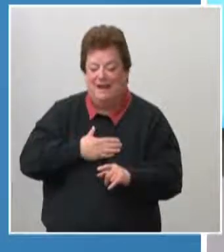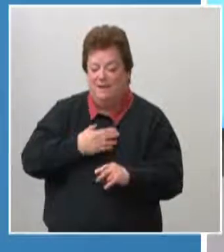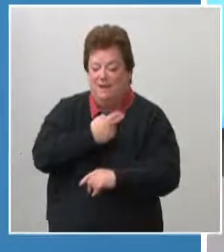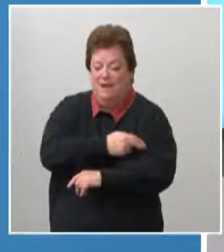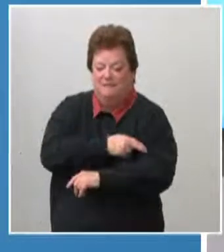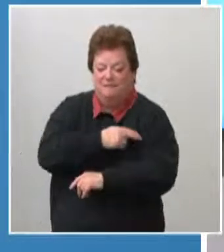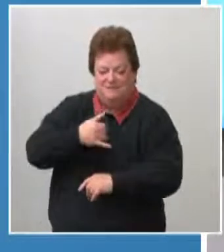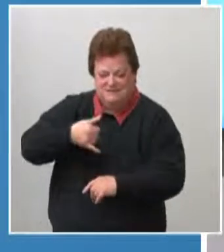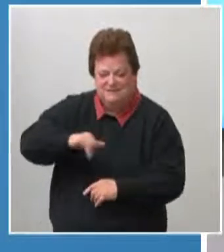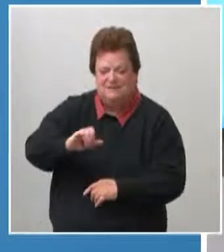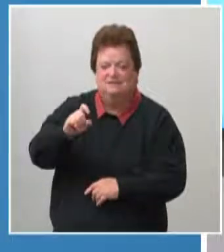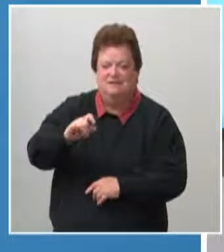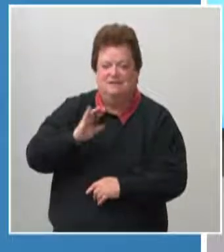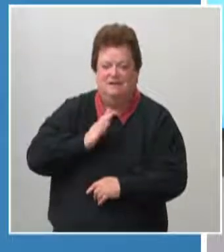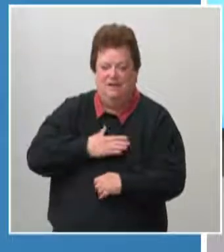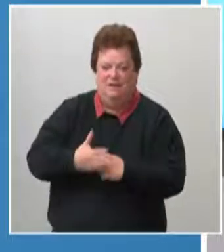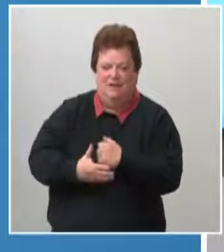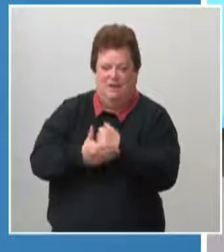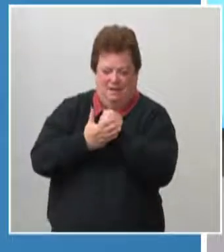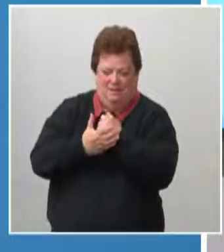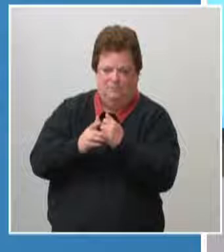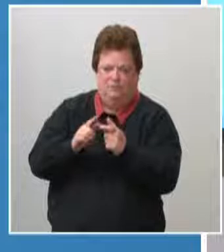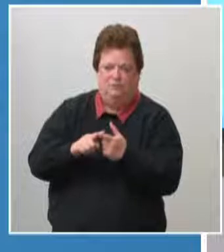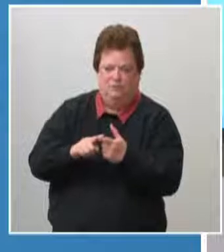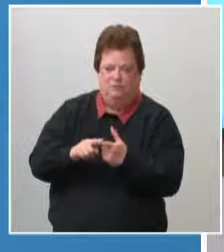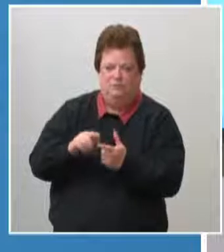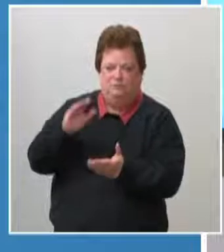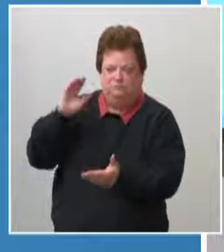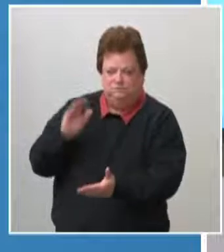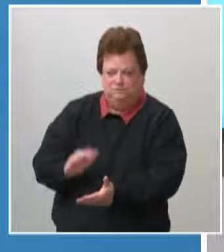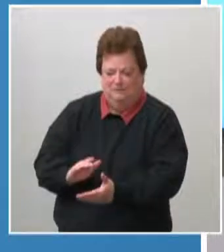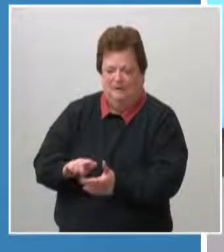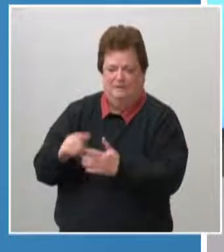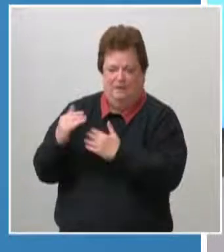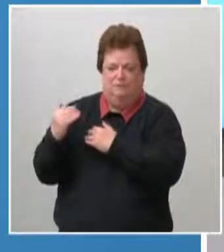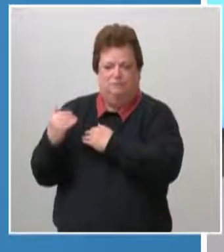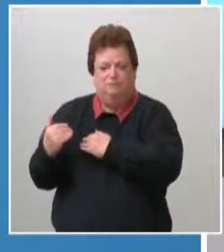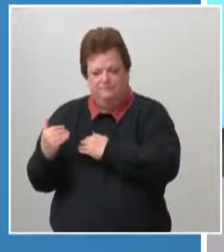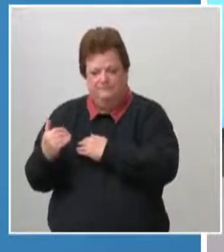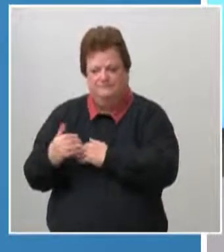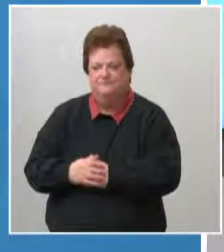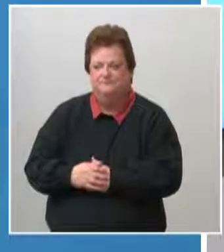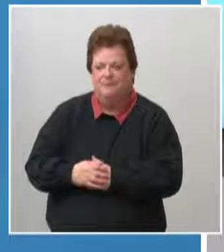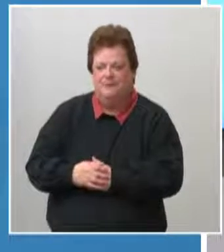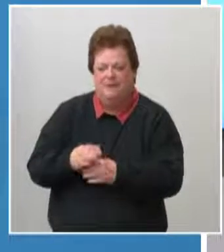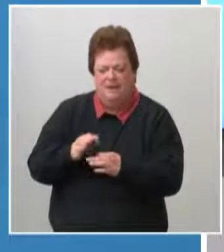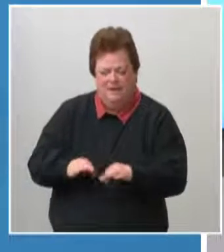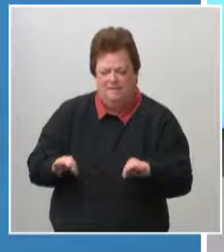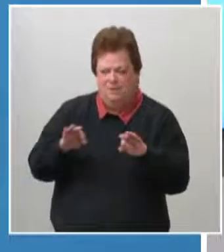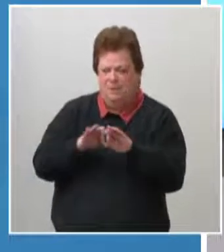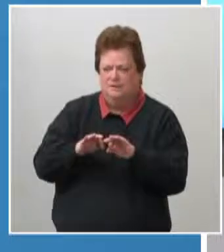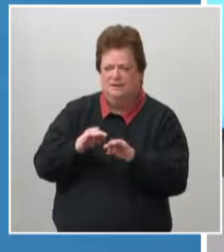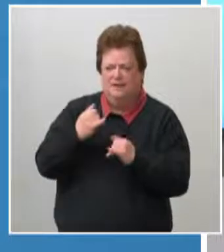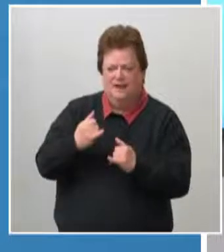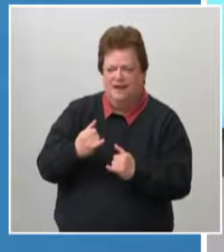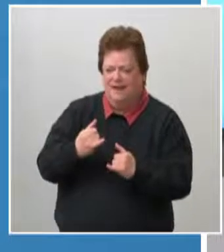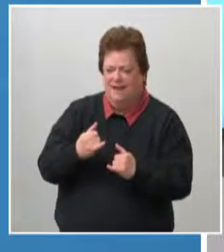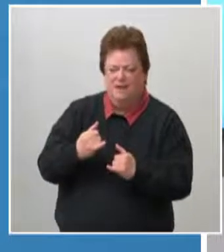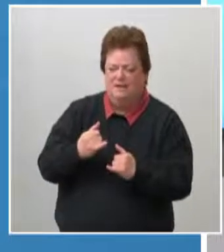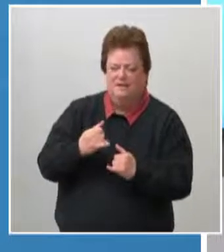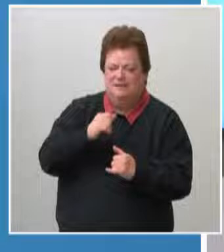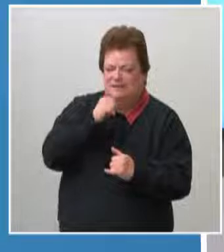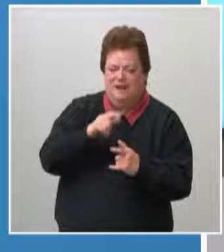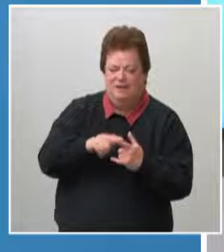our help to relieve some of the strain they continue to experience. And it's important not to remove preventative measures